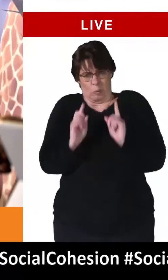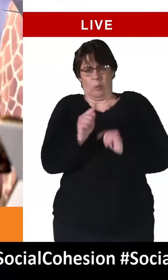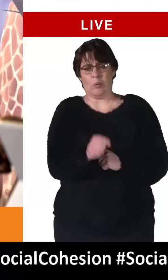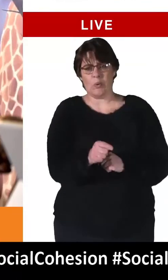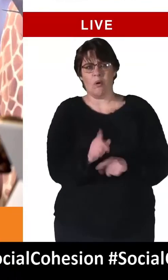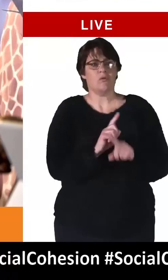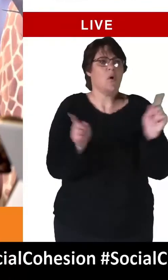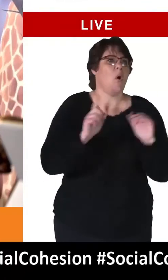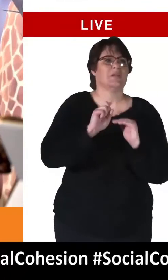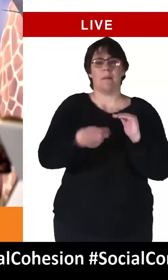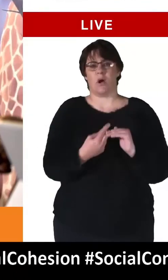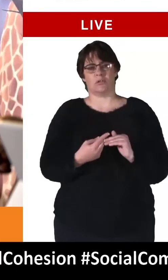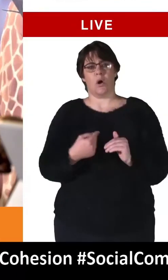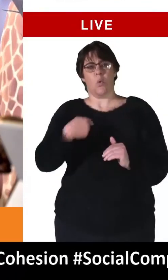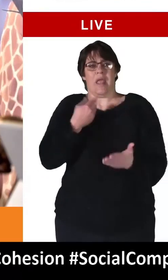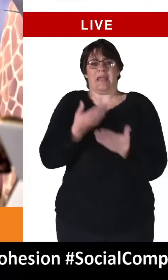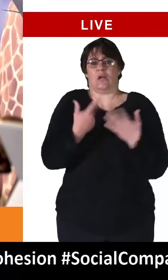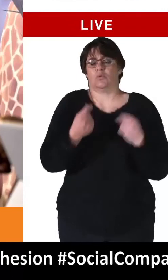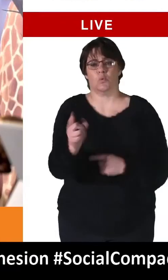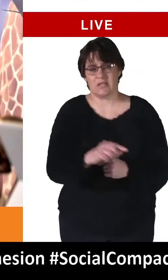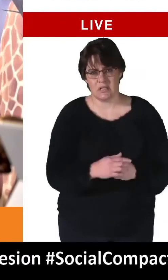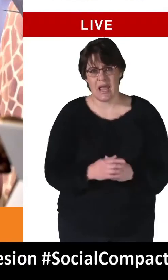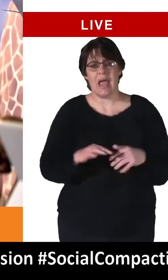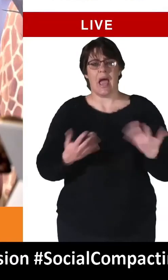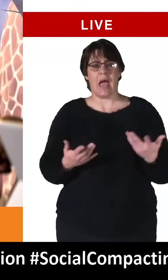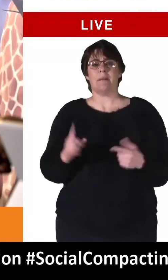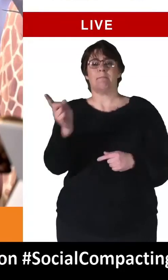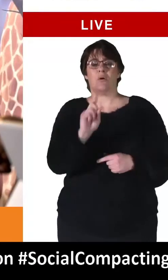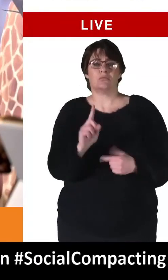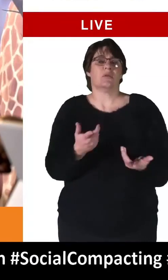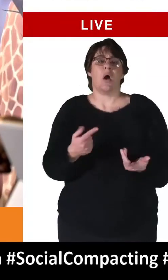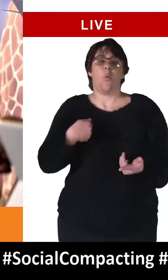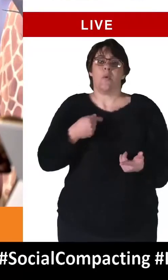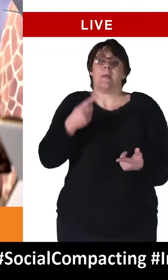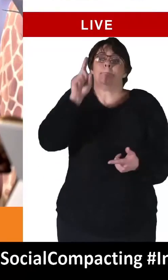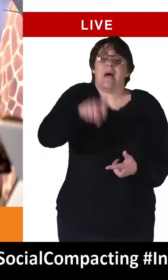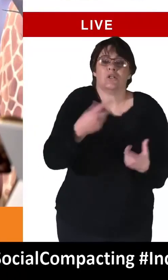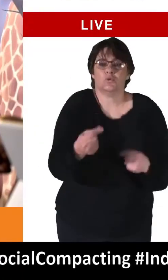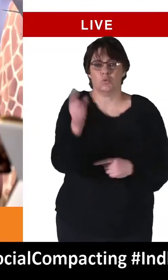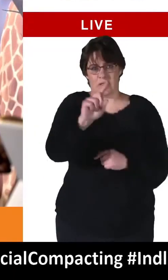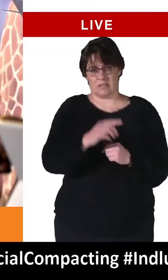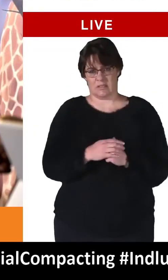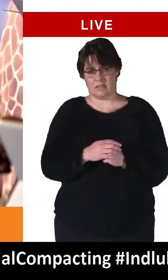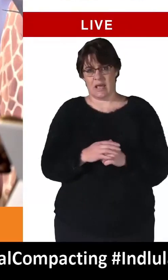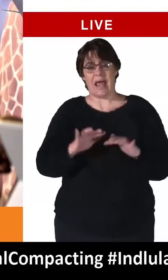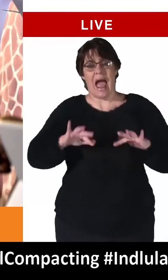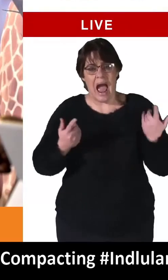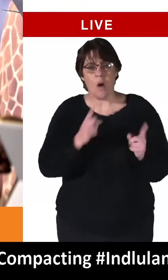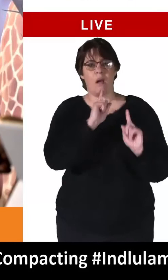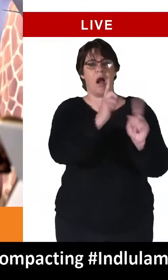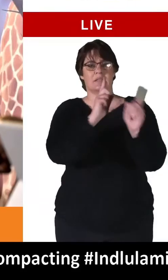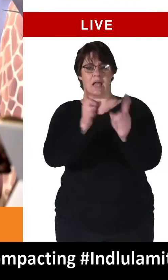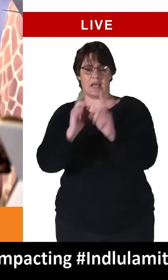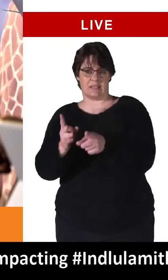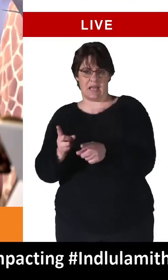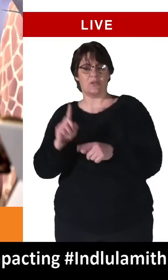not about what we can do. It's about what we should do. The way we have answered questions in the